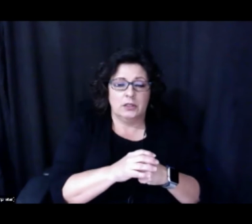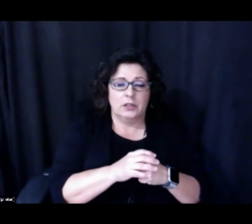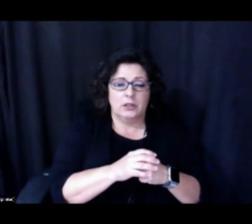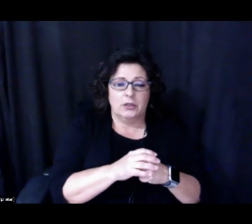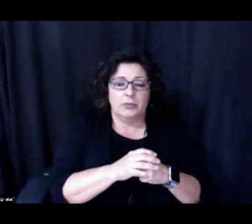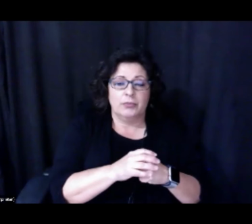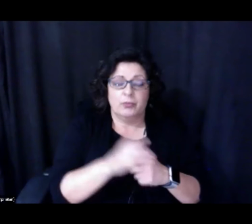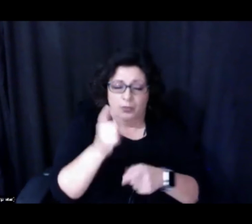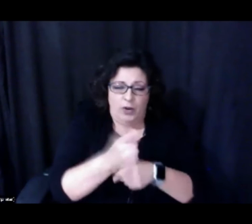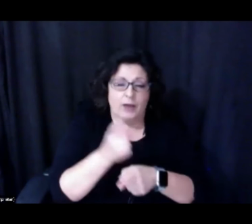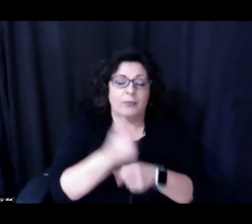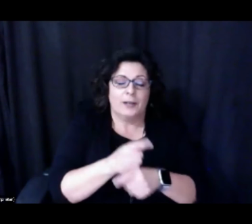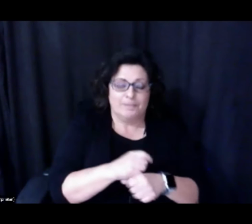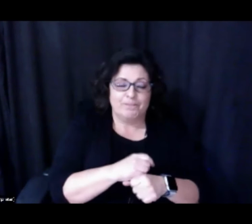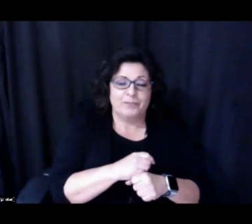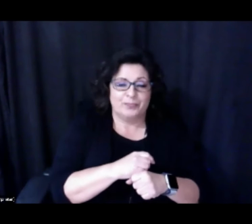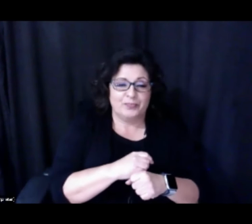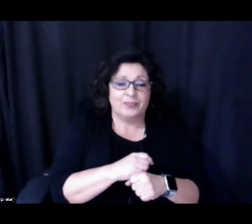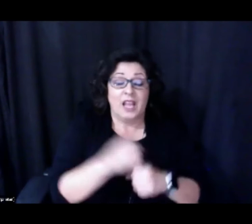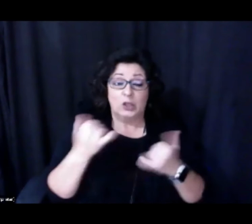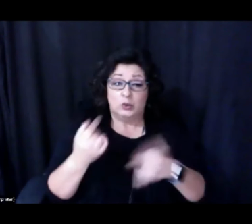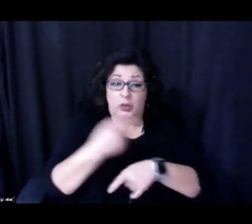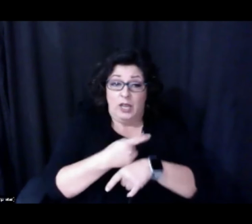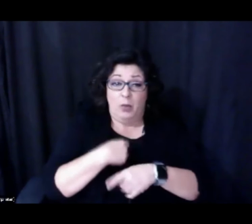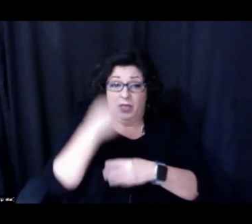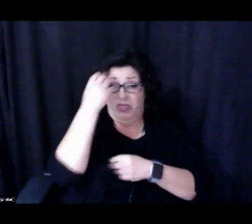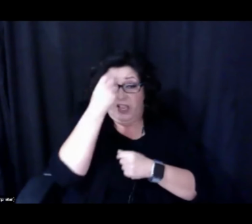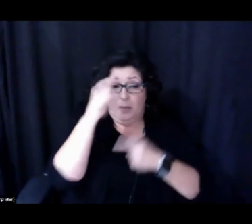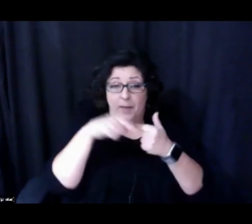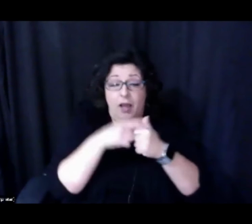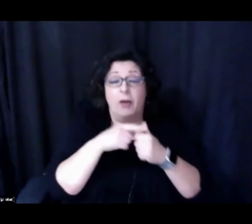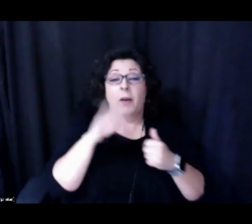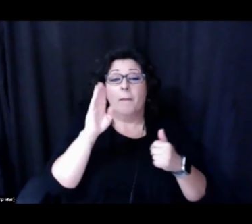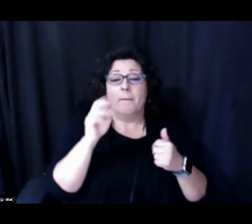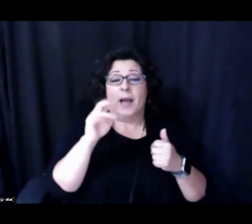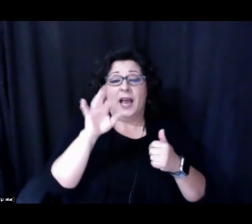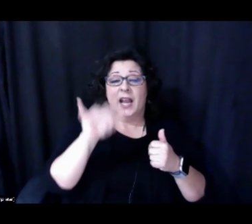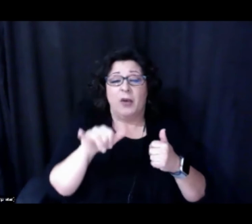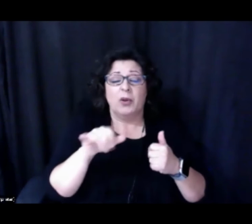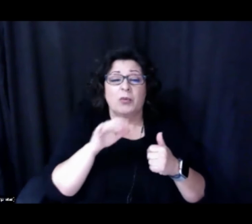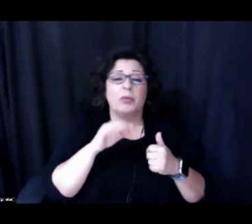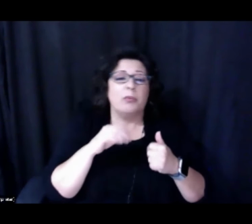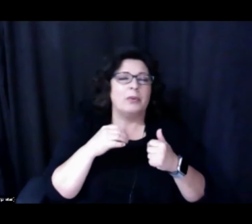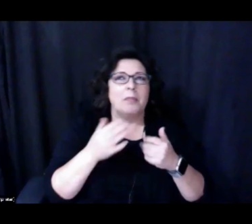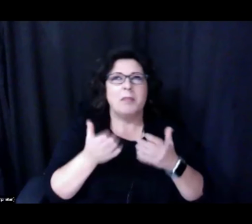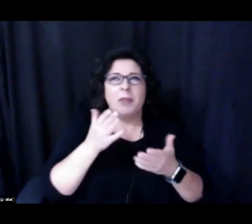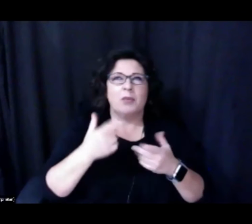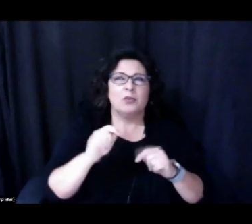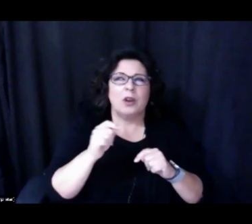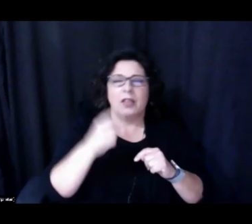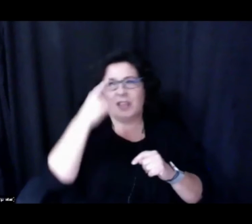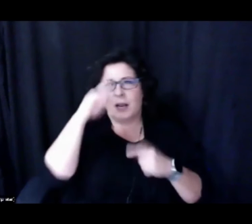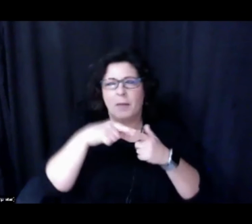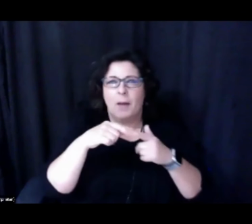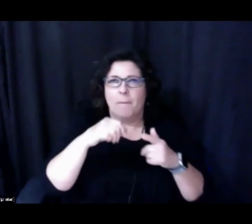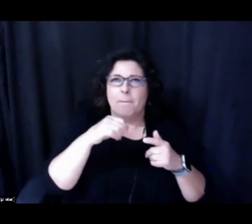Yeah, awesome. Yeah, and today when we're thinking about binaries, we're probably thinking about man,